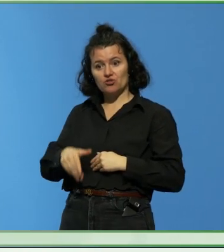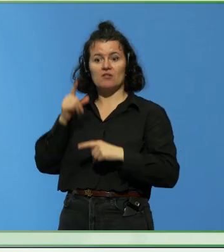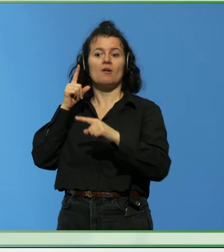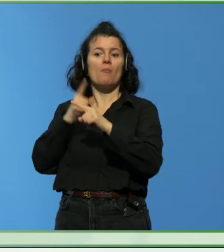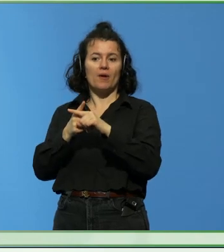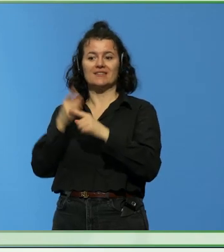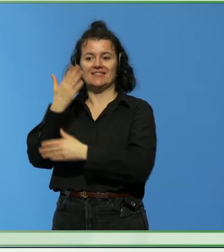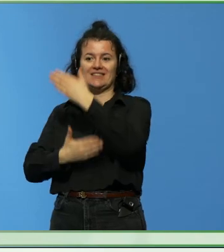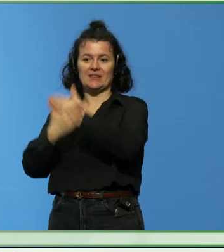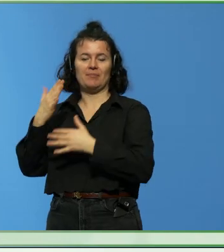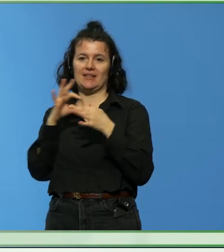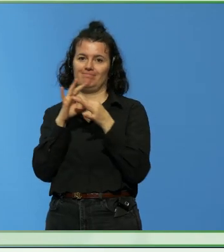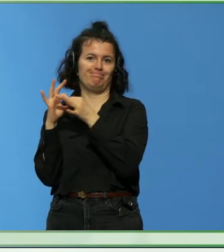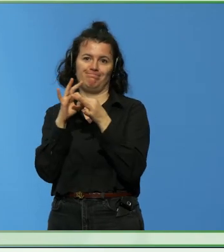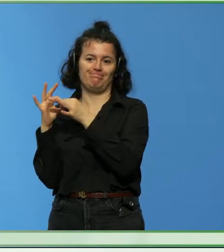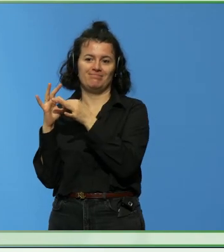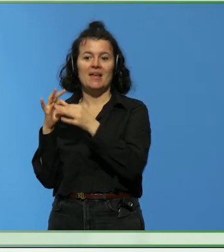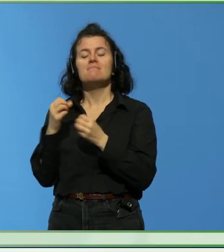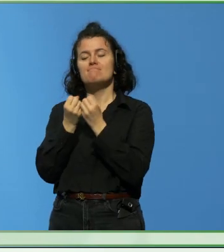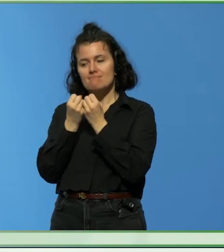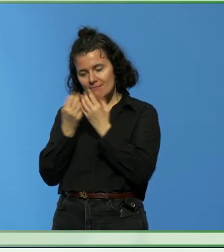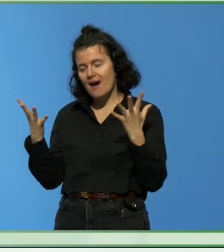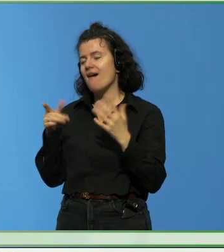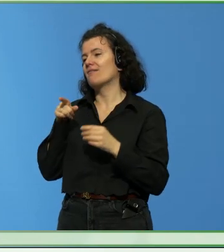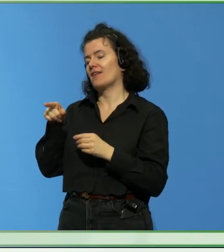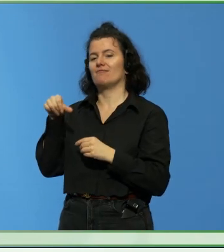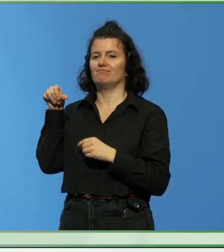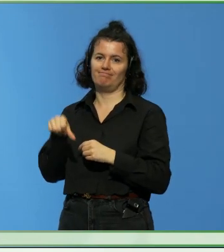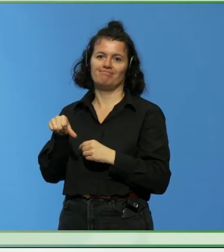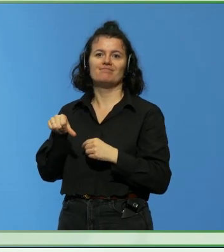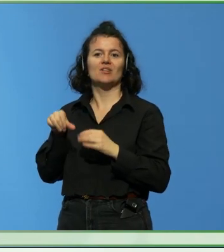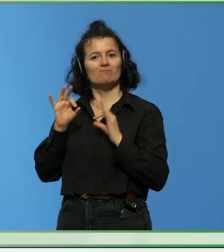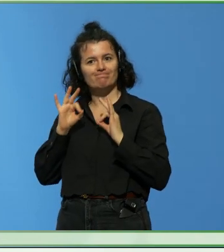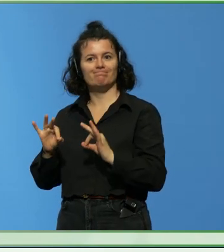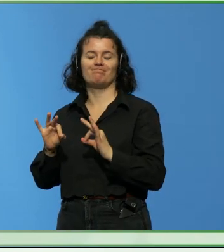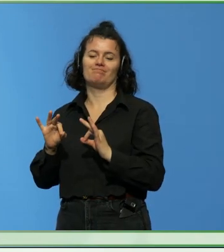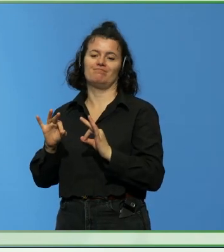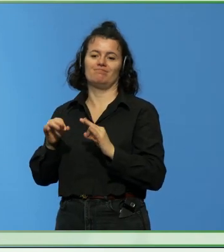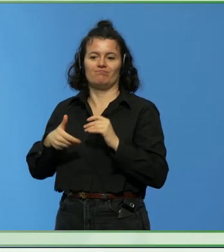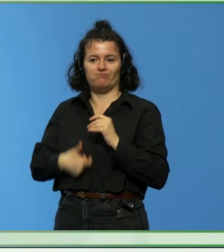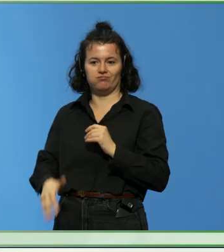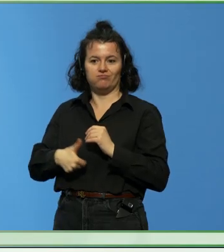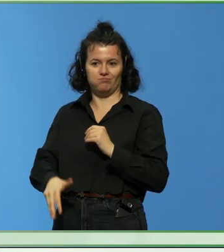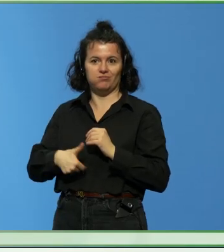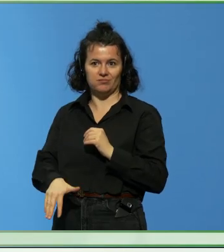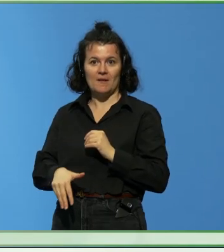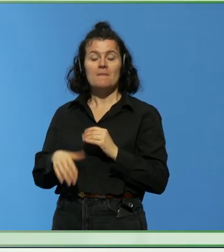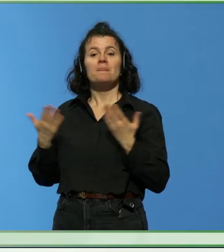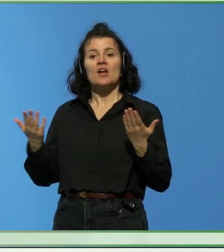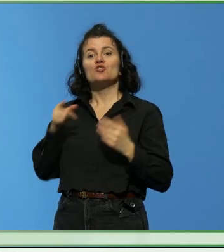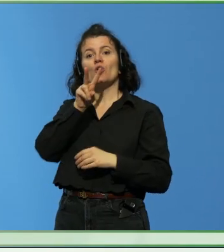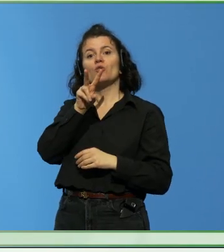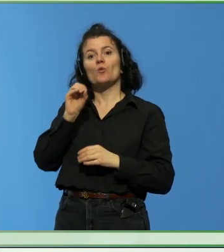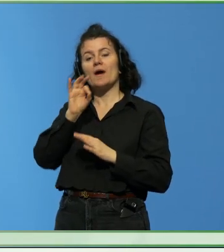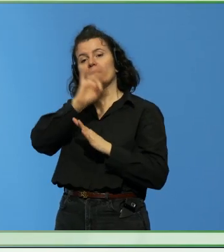disabilities. So, for example, people with disabilities are 20% less likely to know about menstruation at menarche,